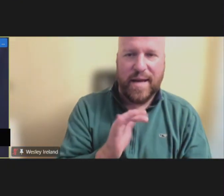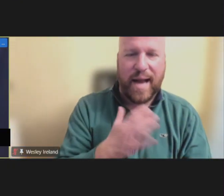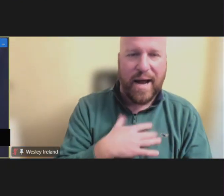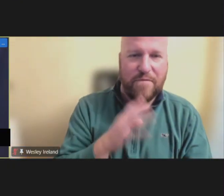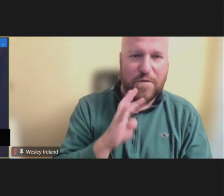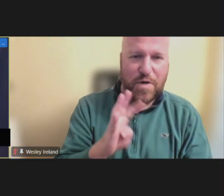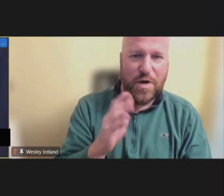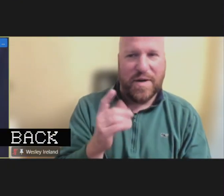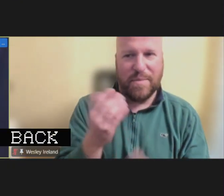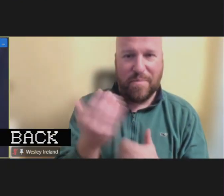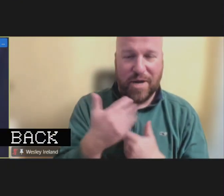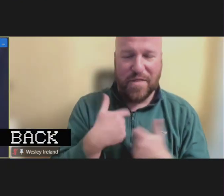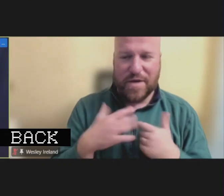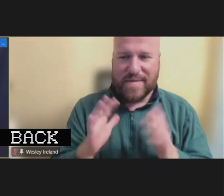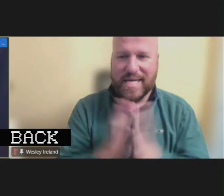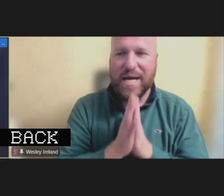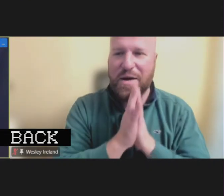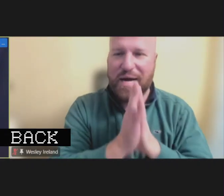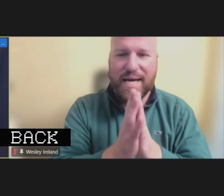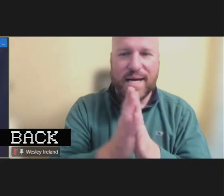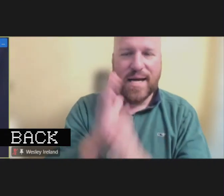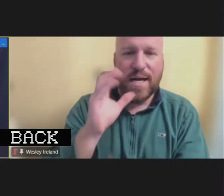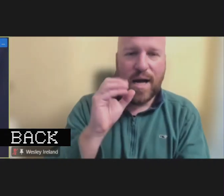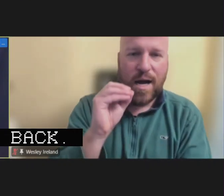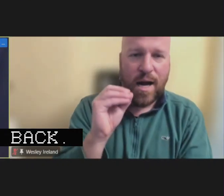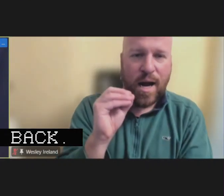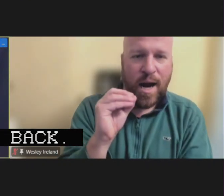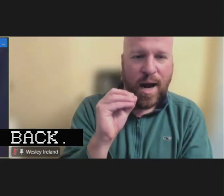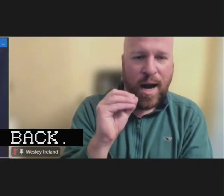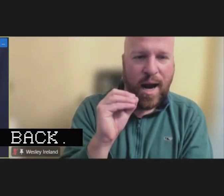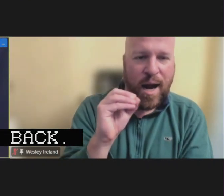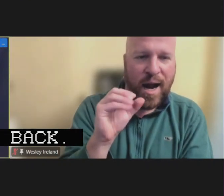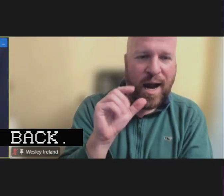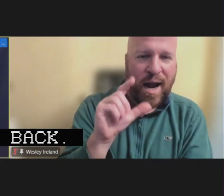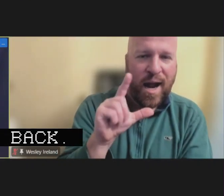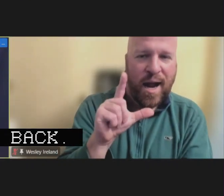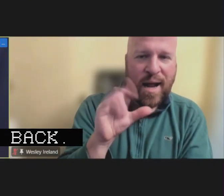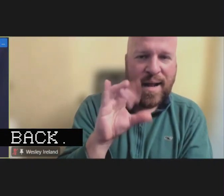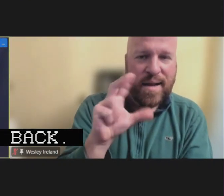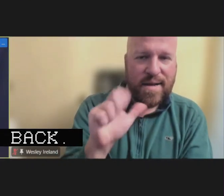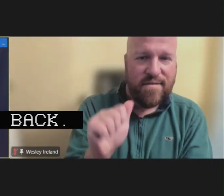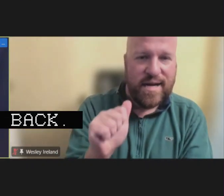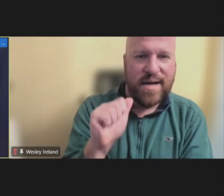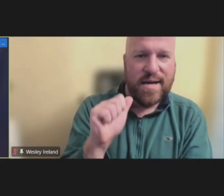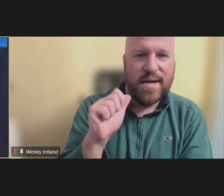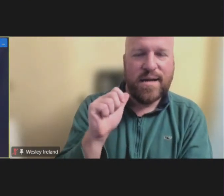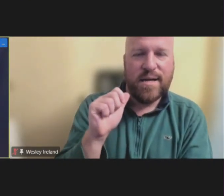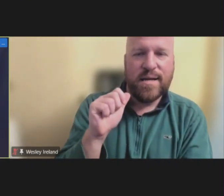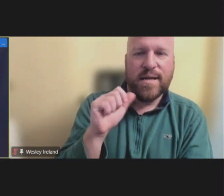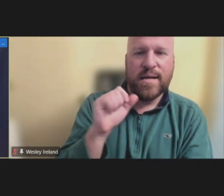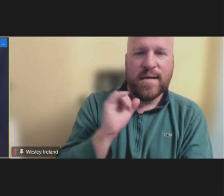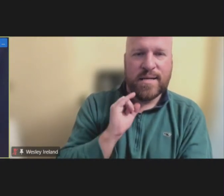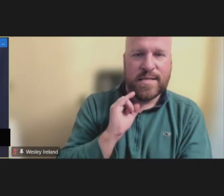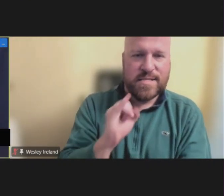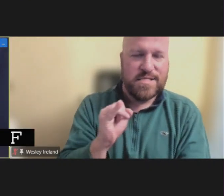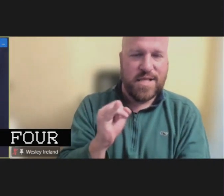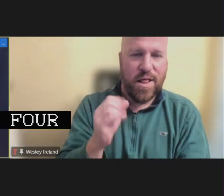Okay, sorry. Like I told you, I've got a 4.5-year-old I was getting distracted by.